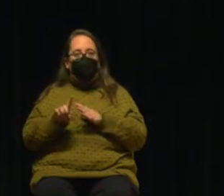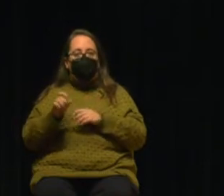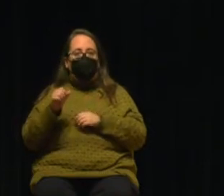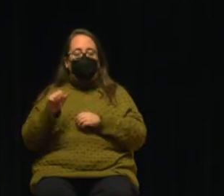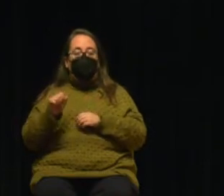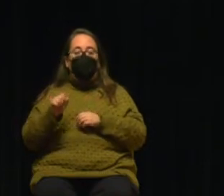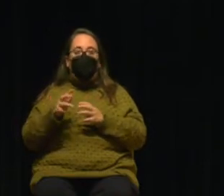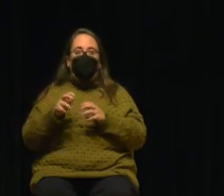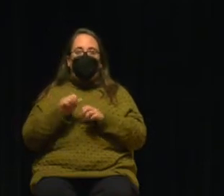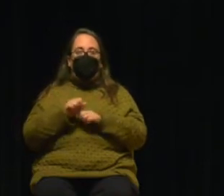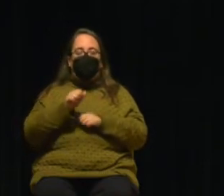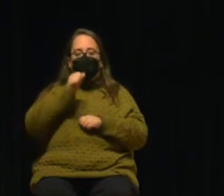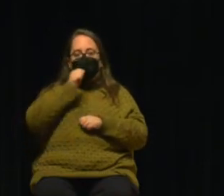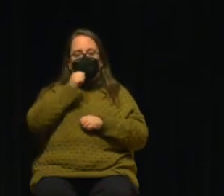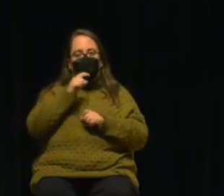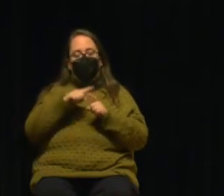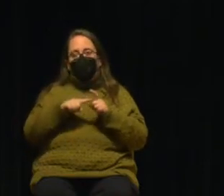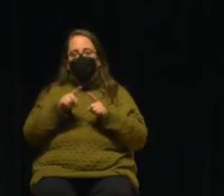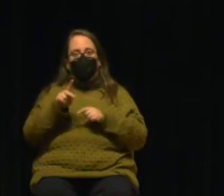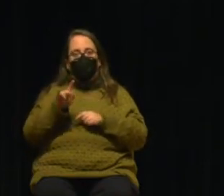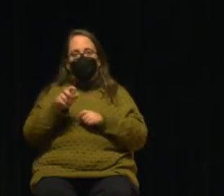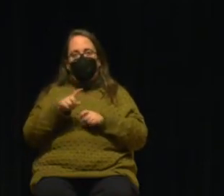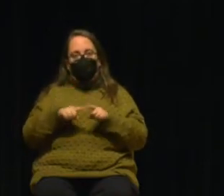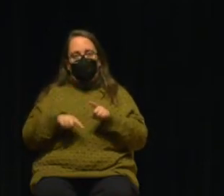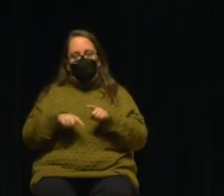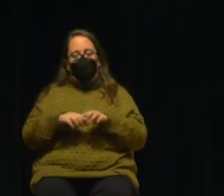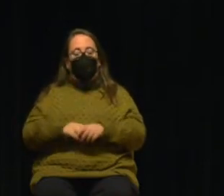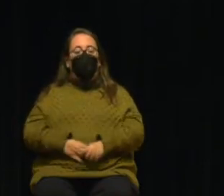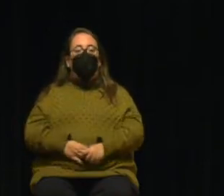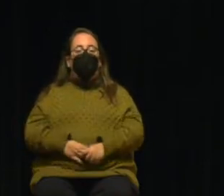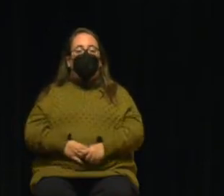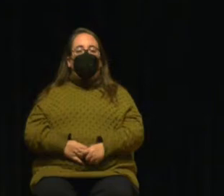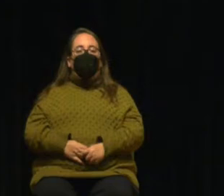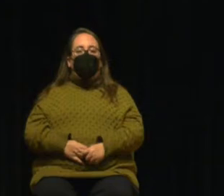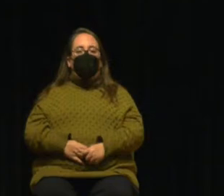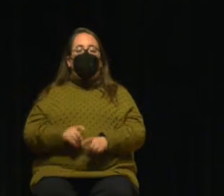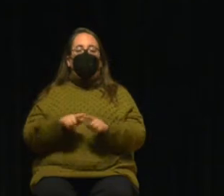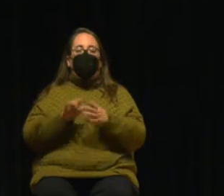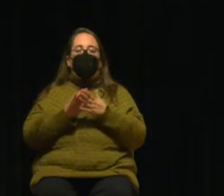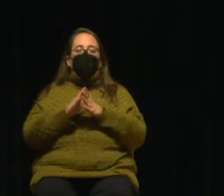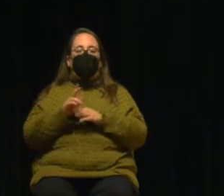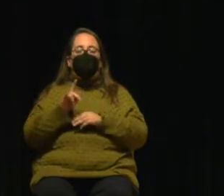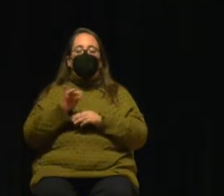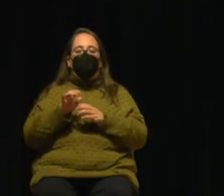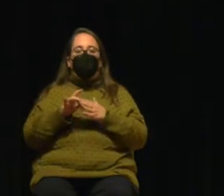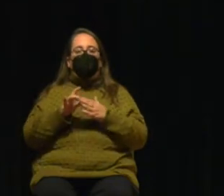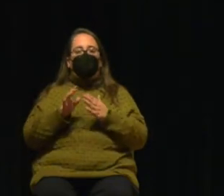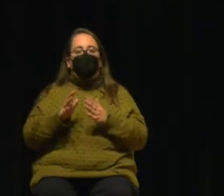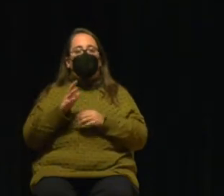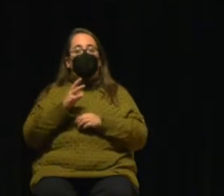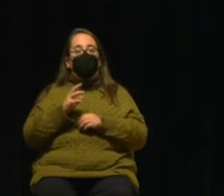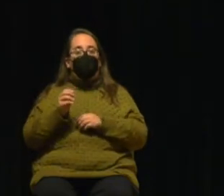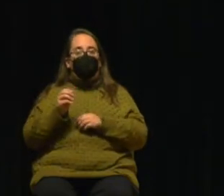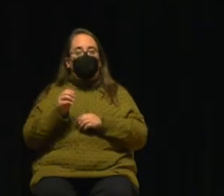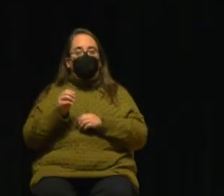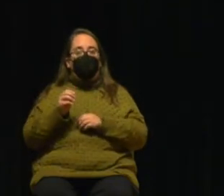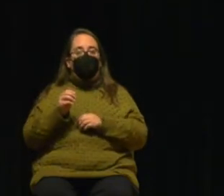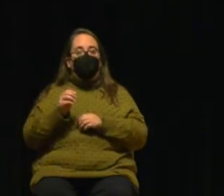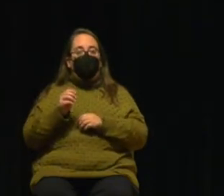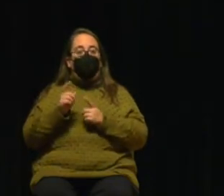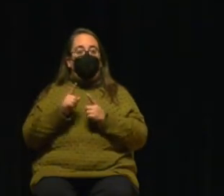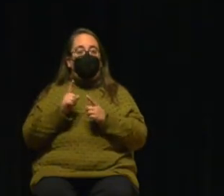right? Some of this couldn't be public. But he also did become a public leader, and actually, counter to